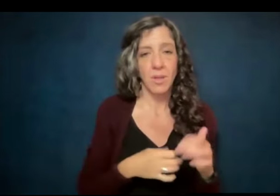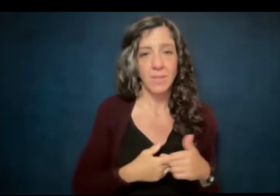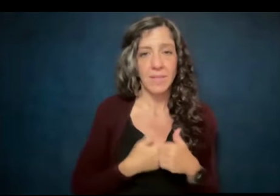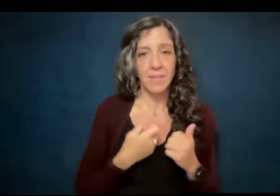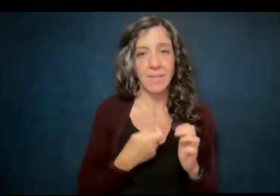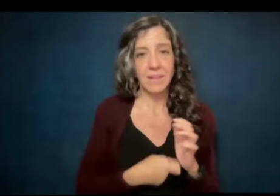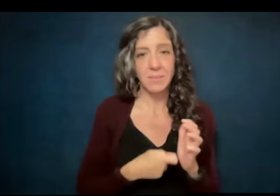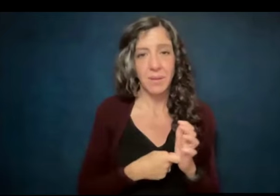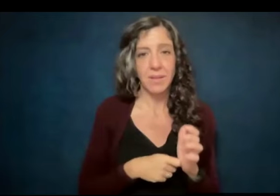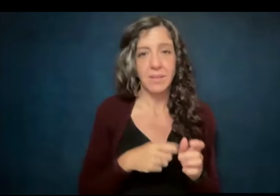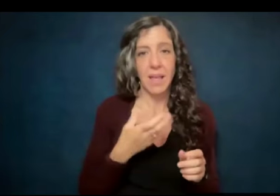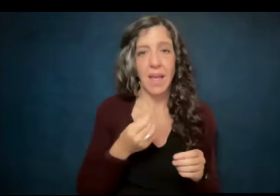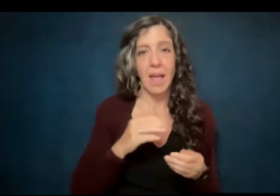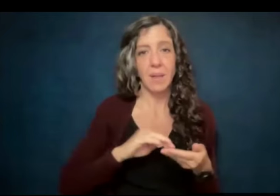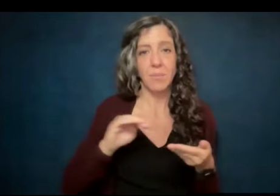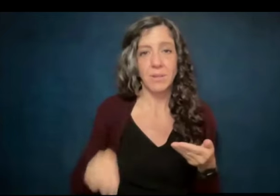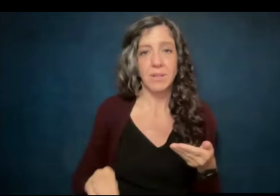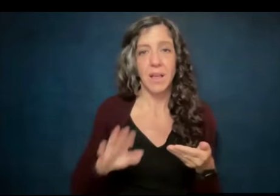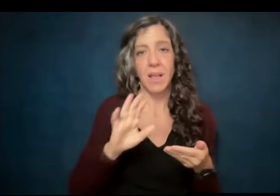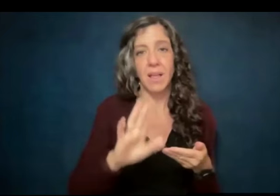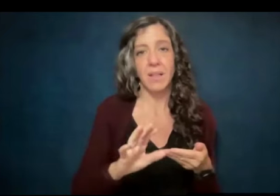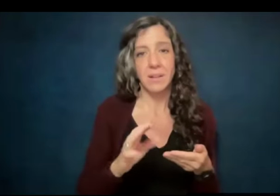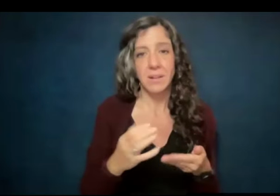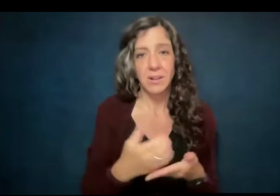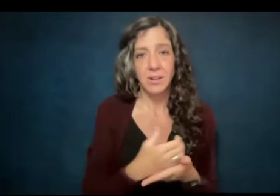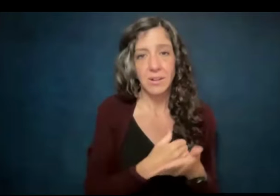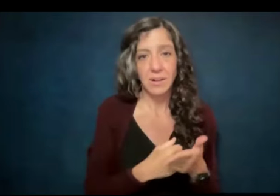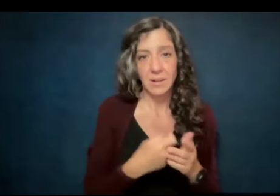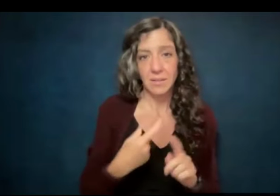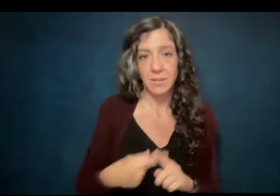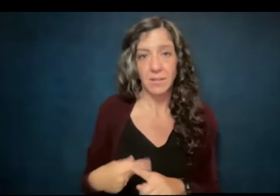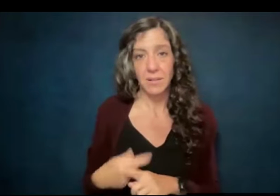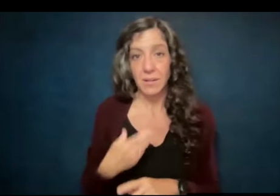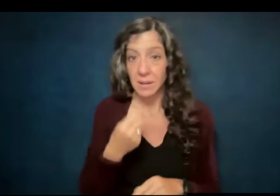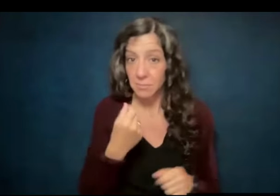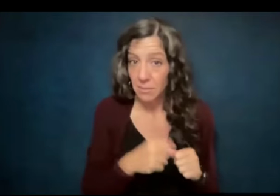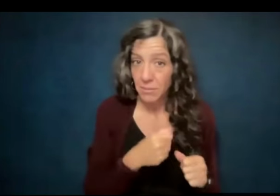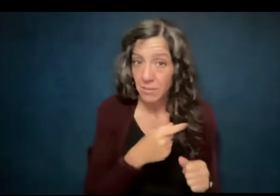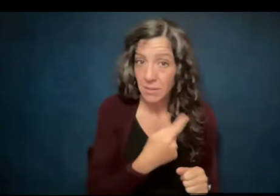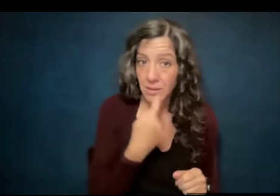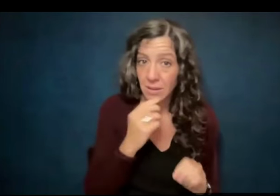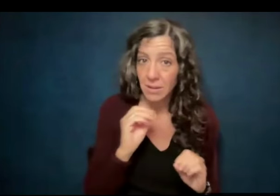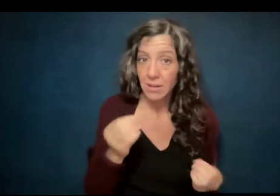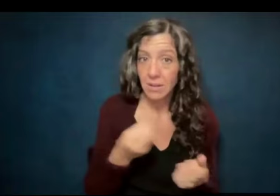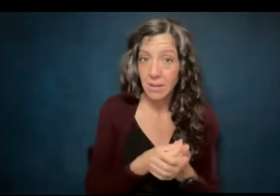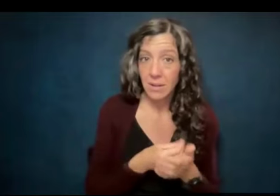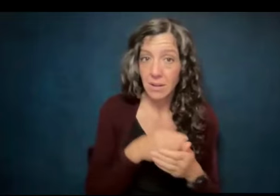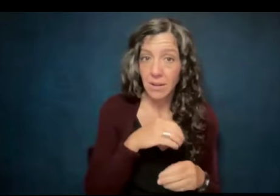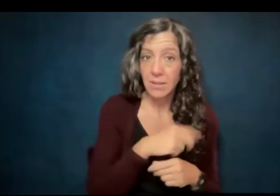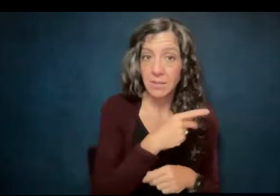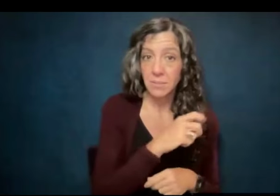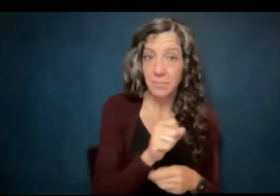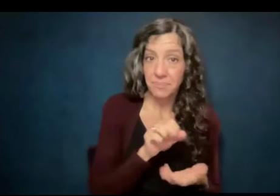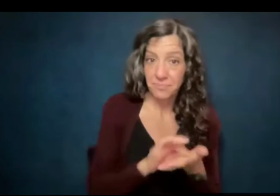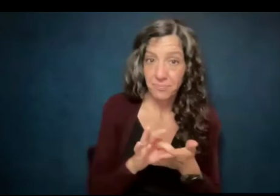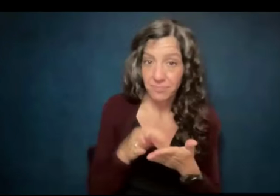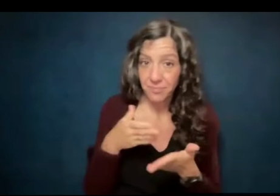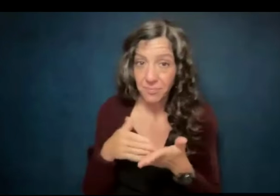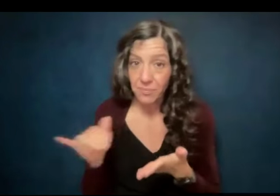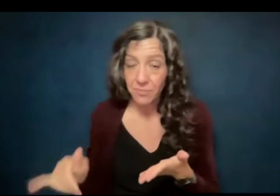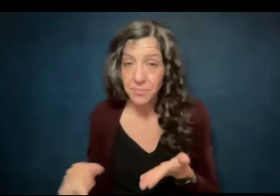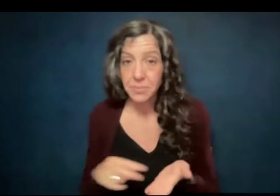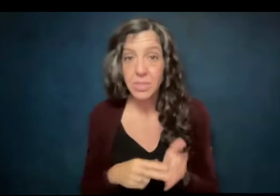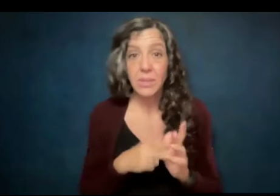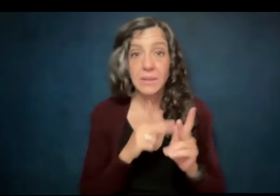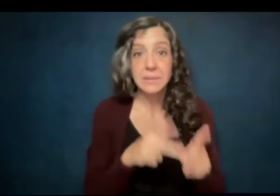their monthly income. And Aleda actually told you that none of the money in the past would count. And so the person